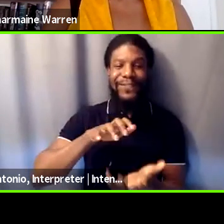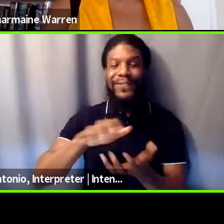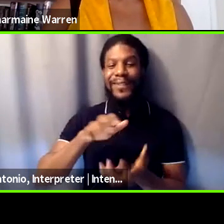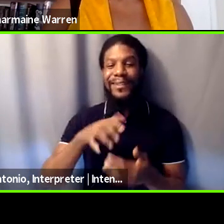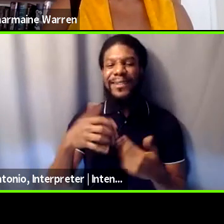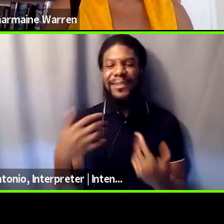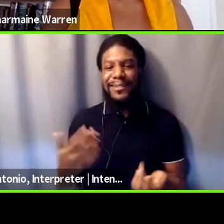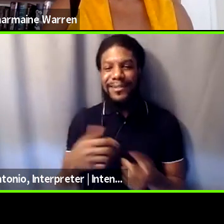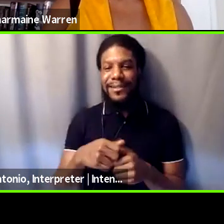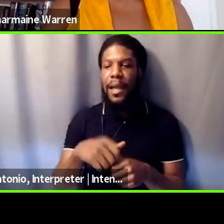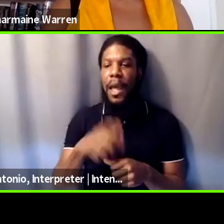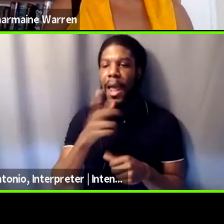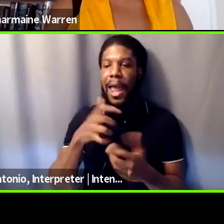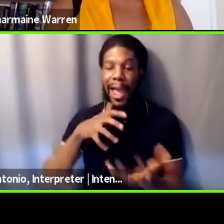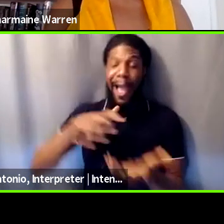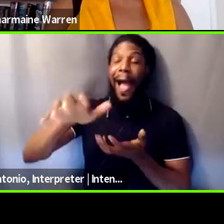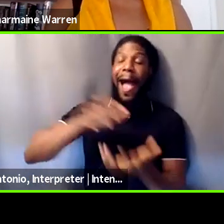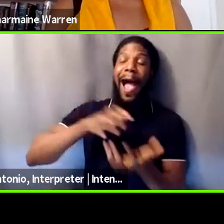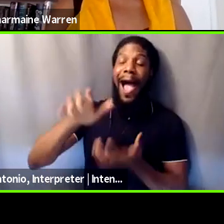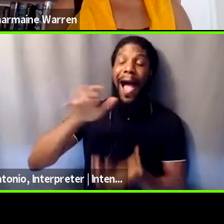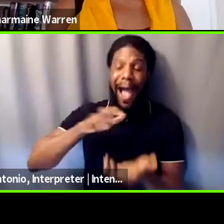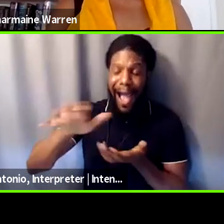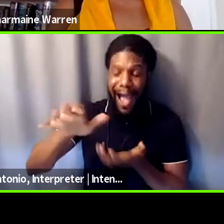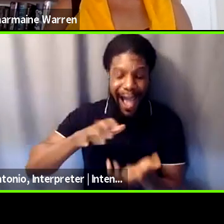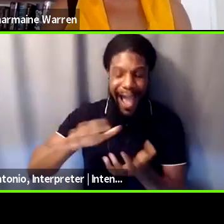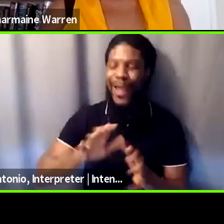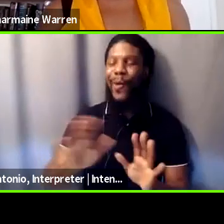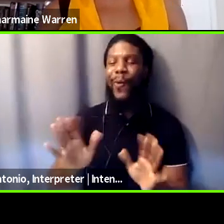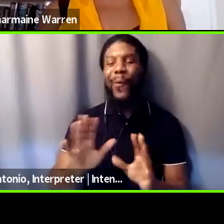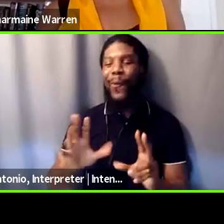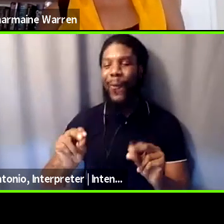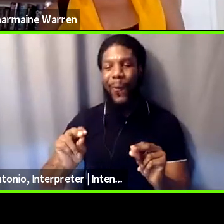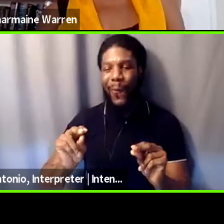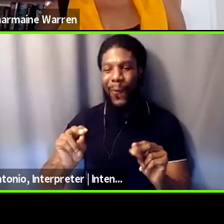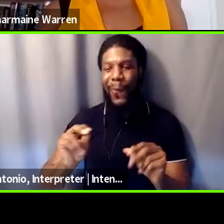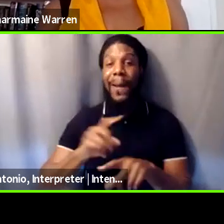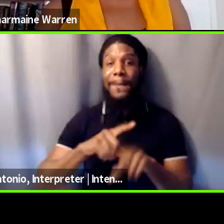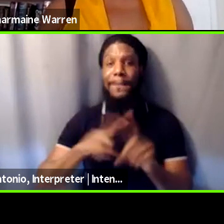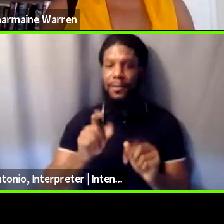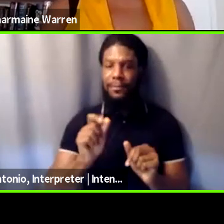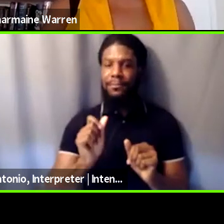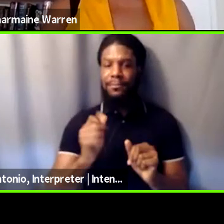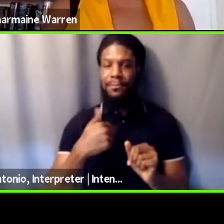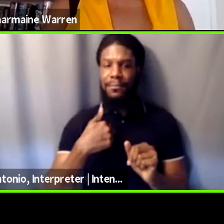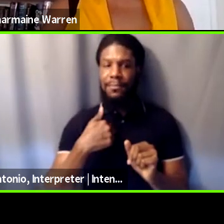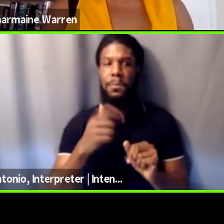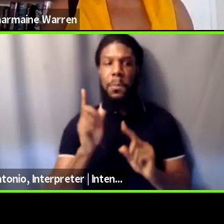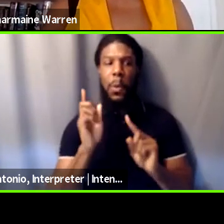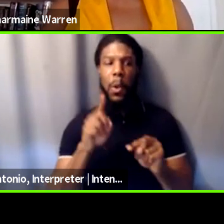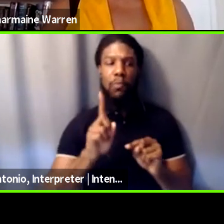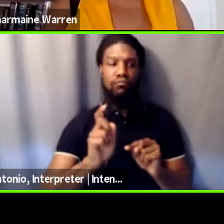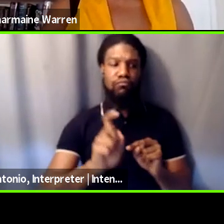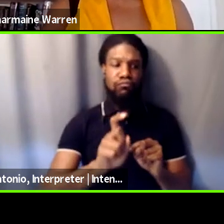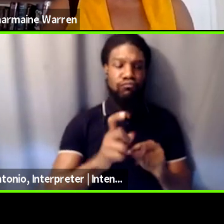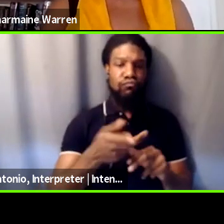like a laugh out loud kind of situation. And when I go to the theater, I